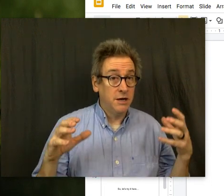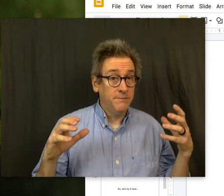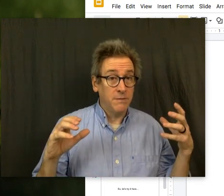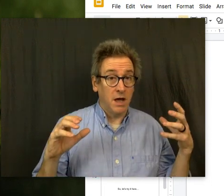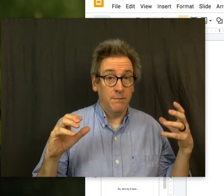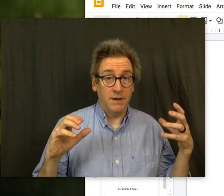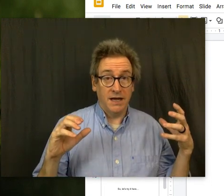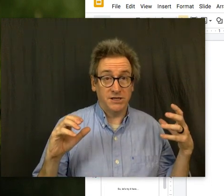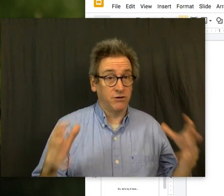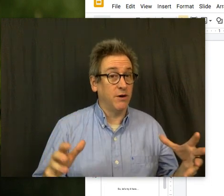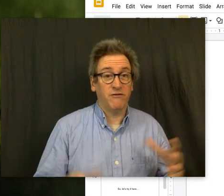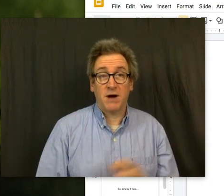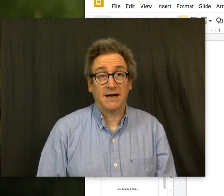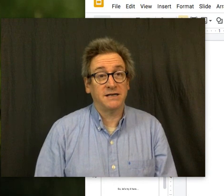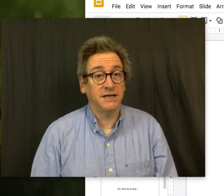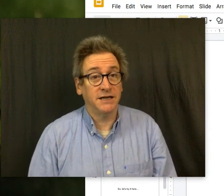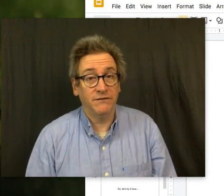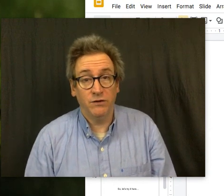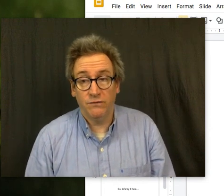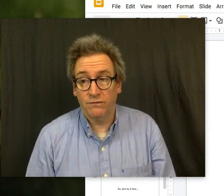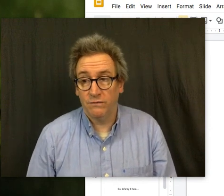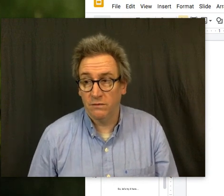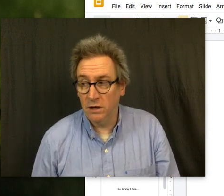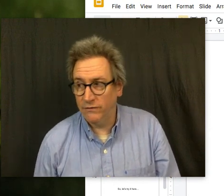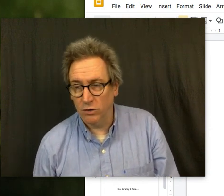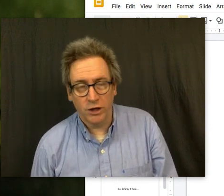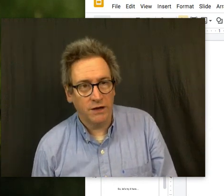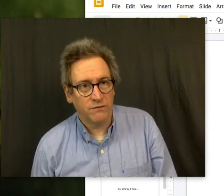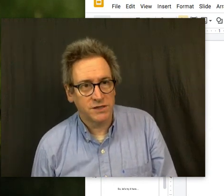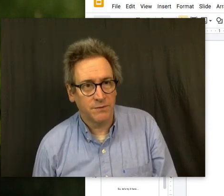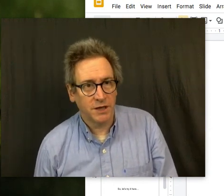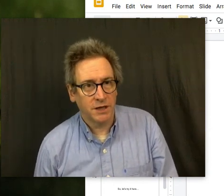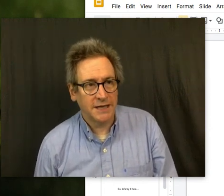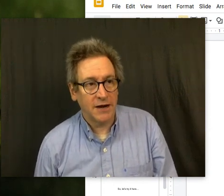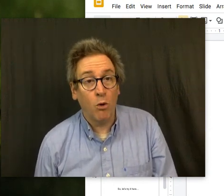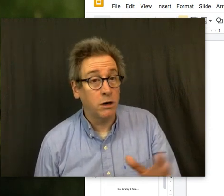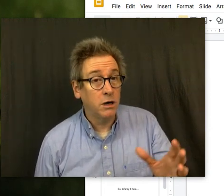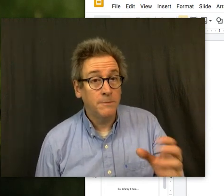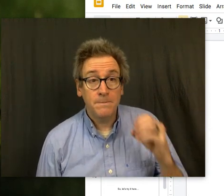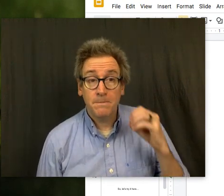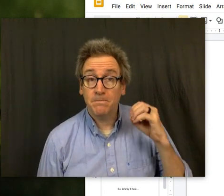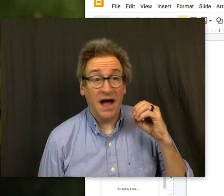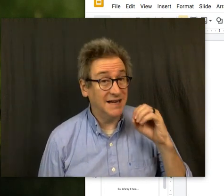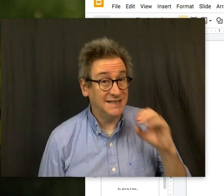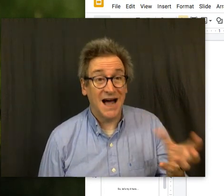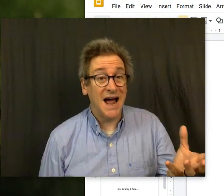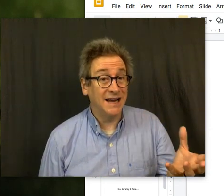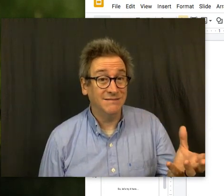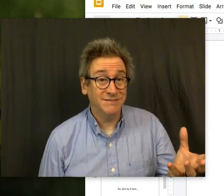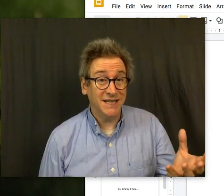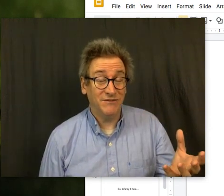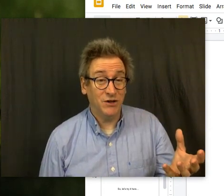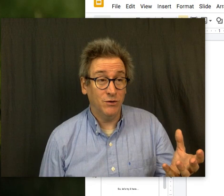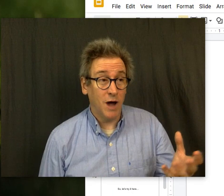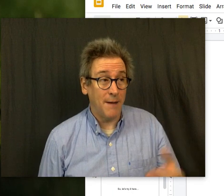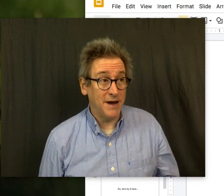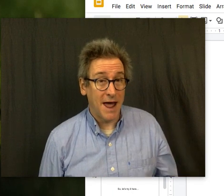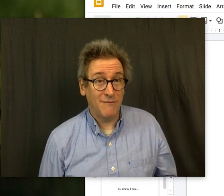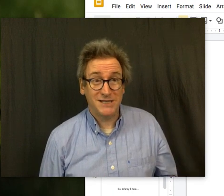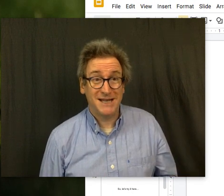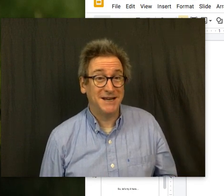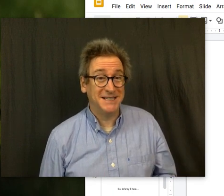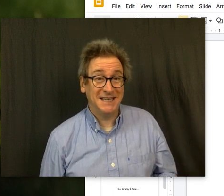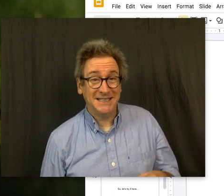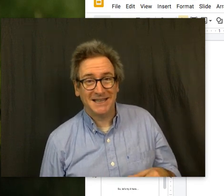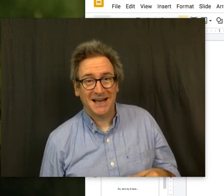number? It's a great way of practicing if you're looking for something like that. Or a die. If you happen to